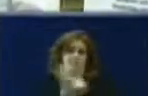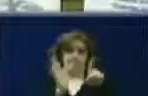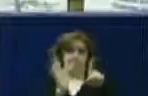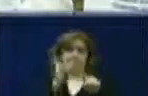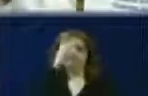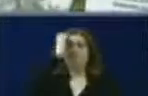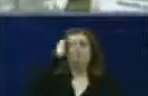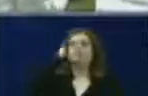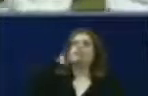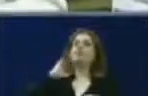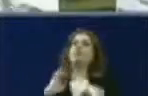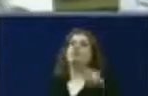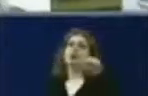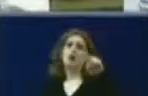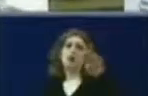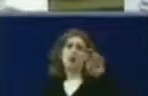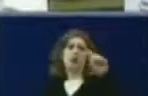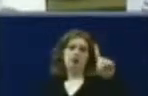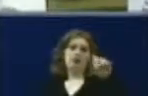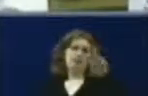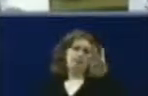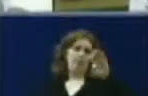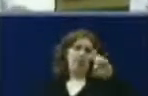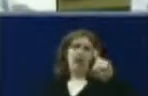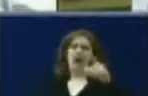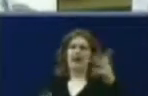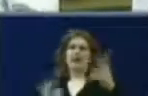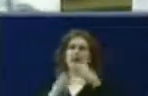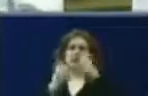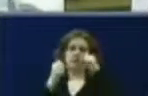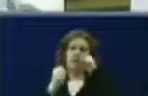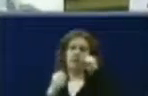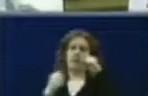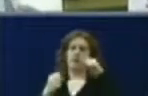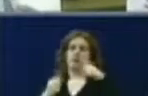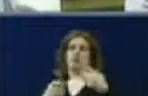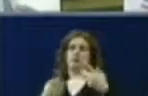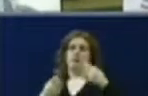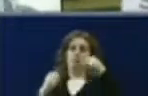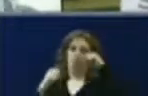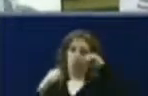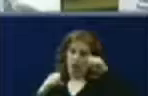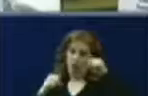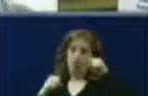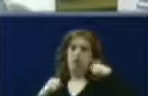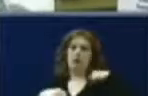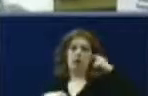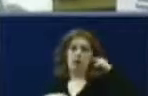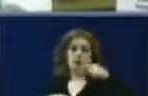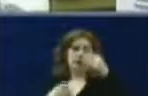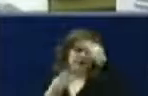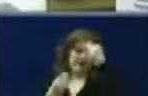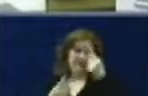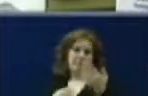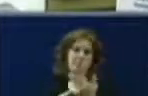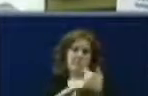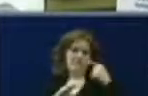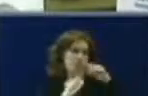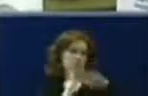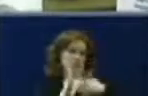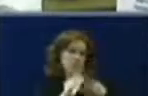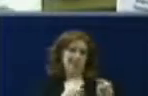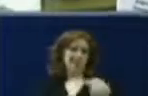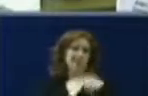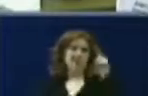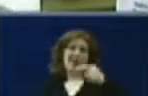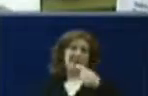The Pritchard blog data here is stunning. You all have seen this information before. I think what we have to